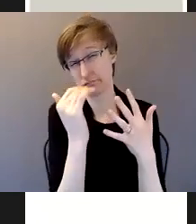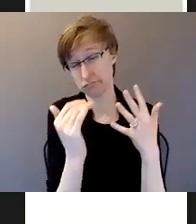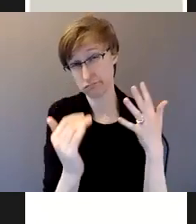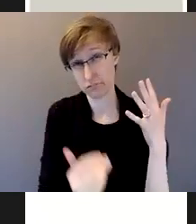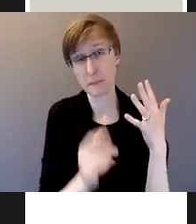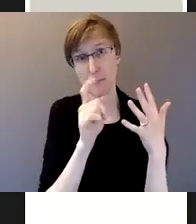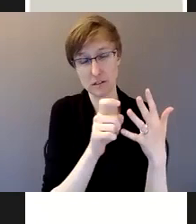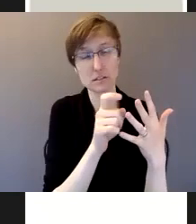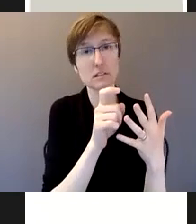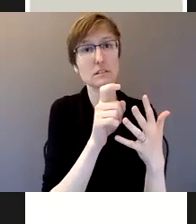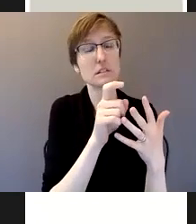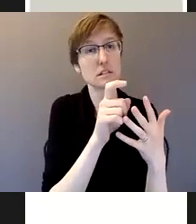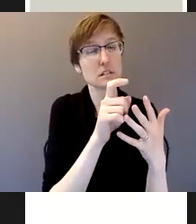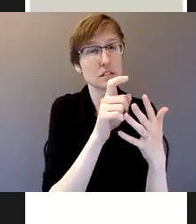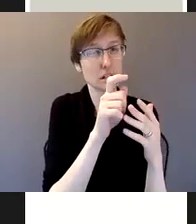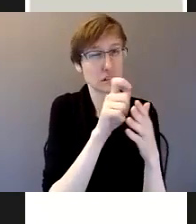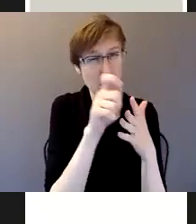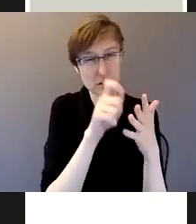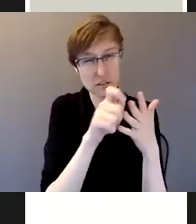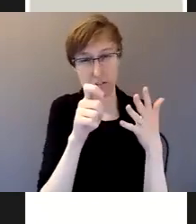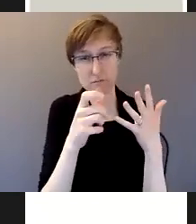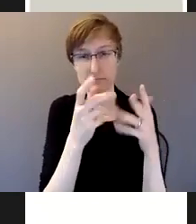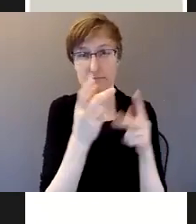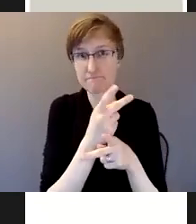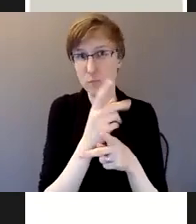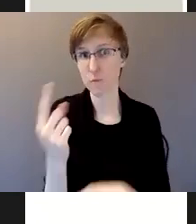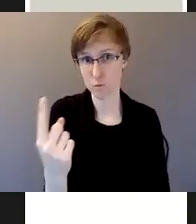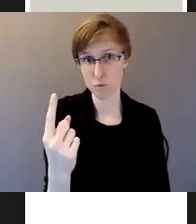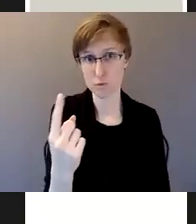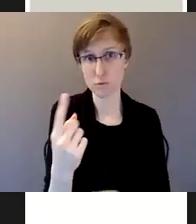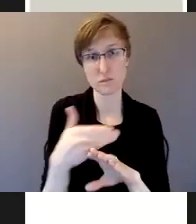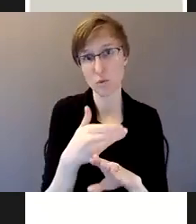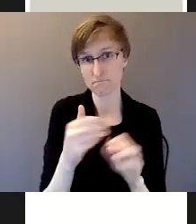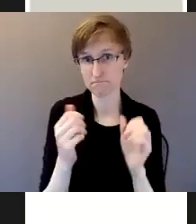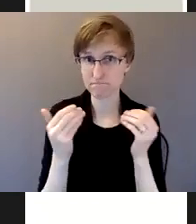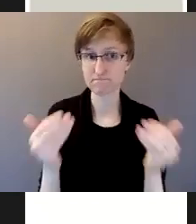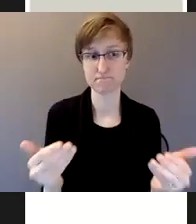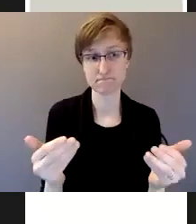important that the person speak to us before any steps are taken for that.